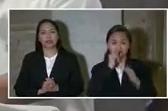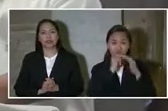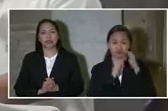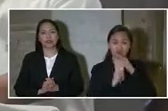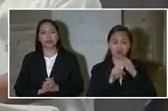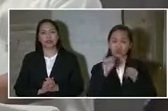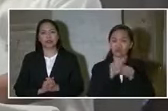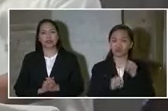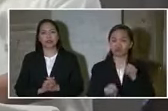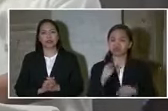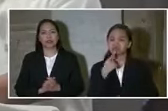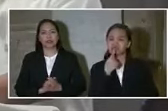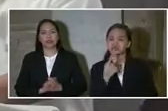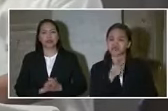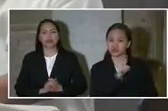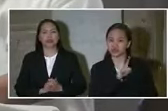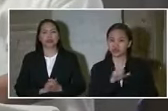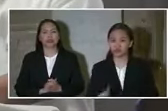Thus says the Lord,